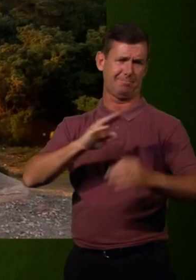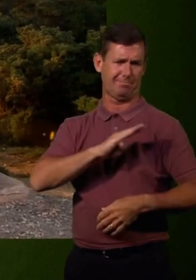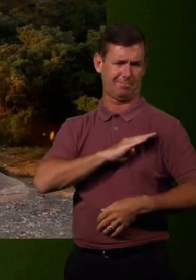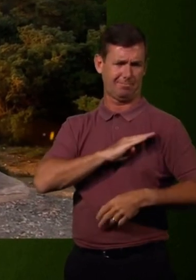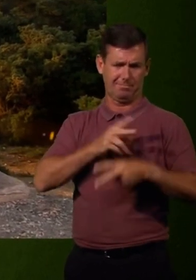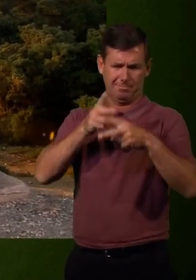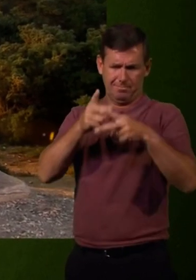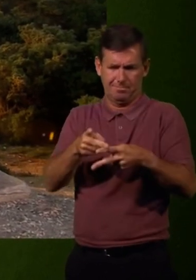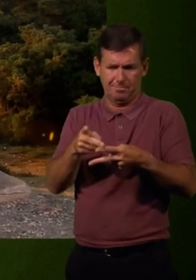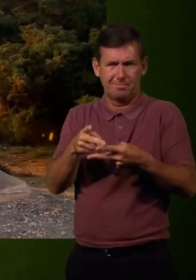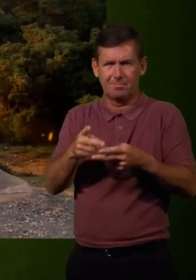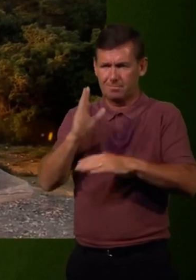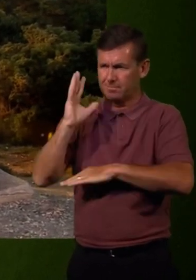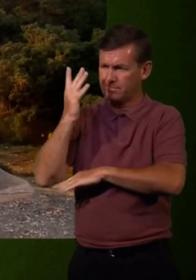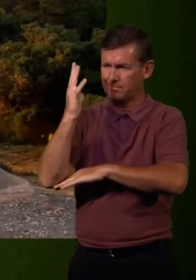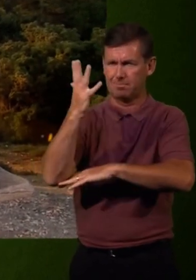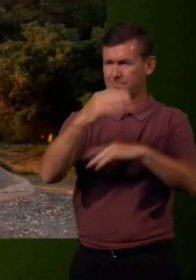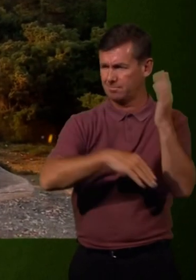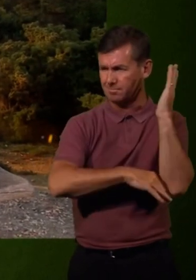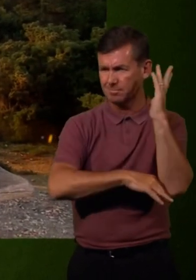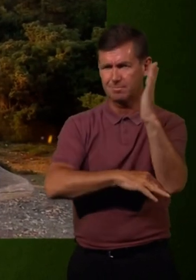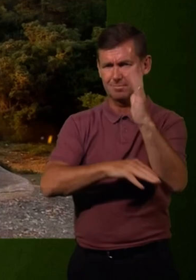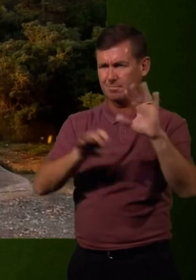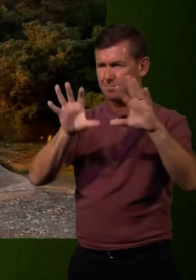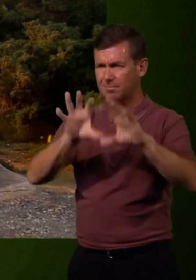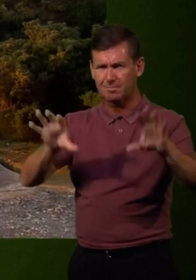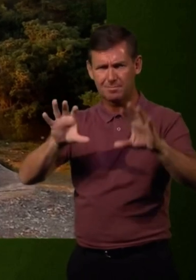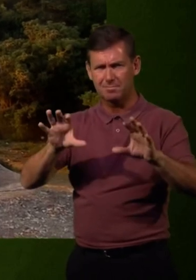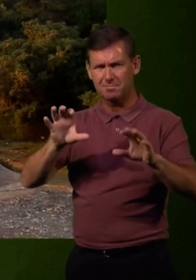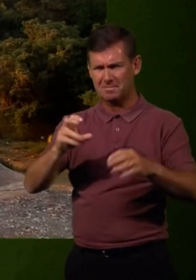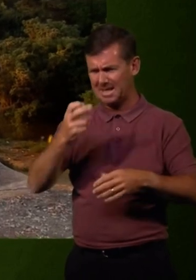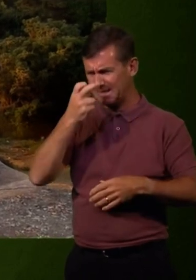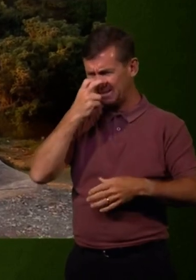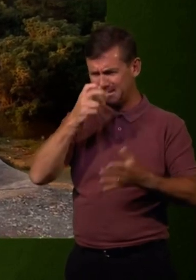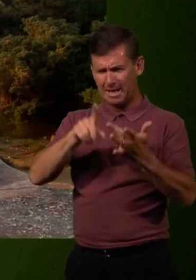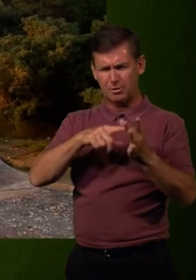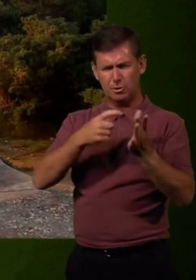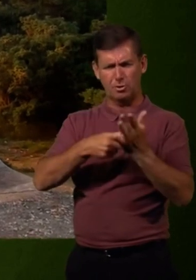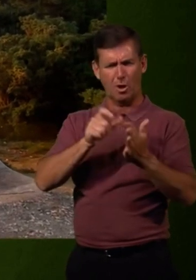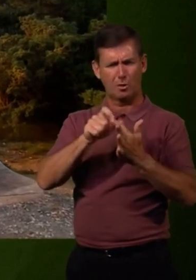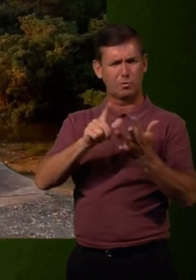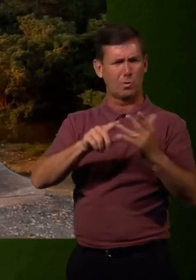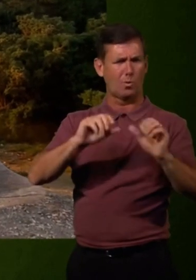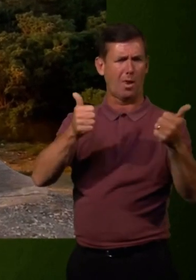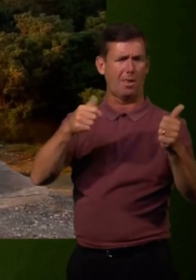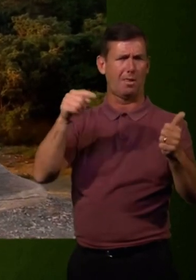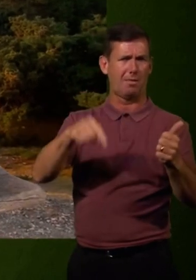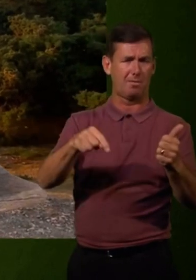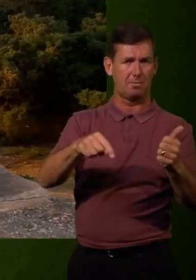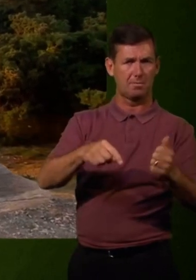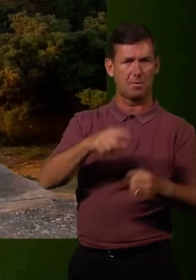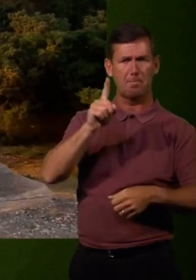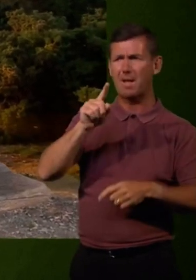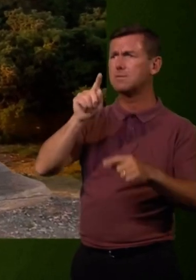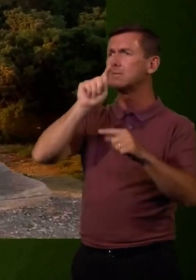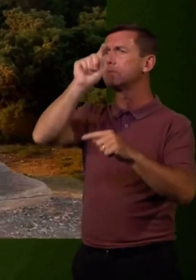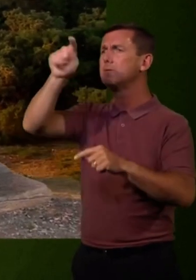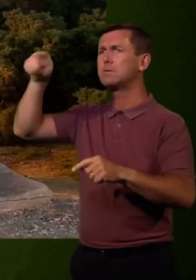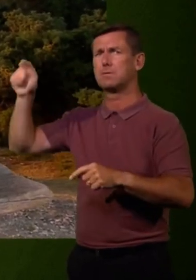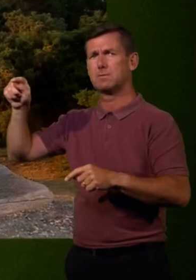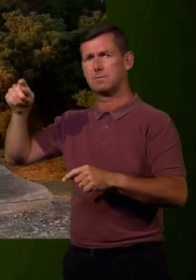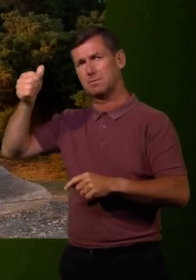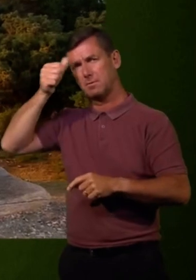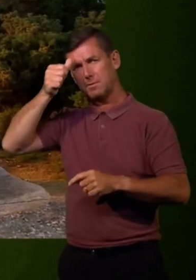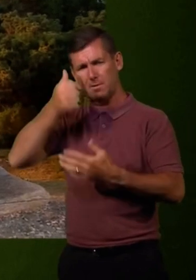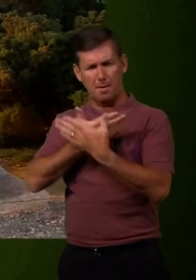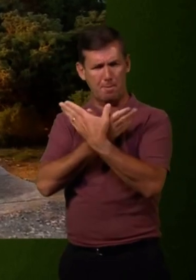doing very well, but we have to worry about birds that are feeding on moths outside of that, because Butterfly Conservation's State of the